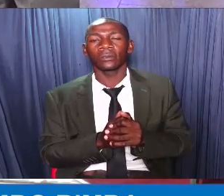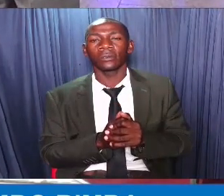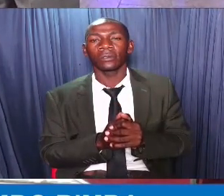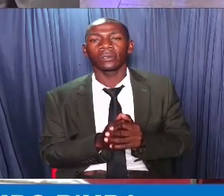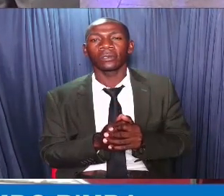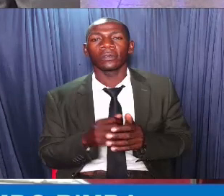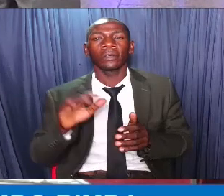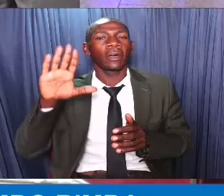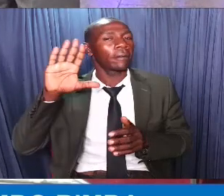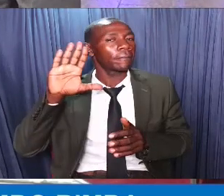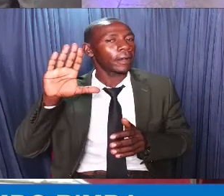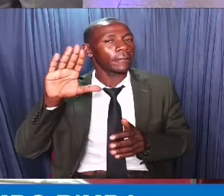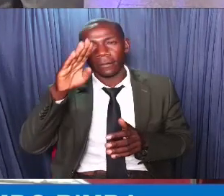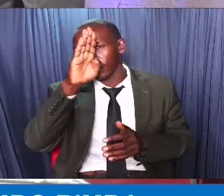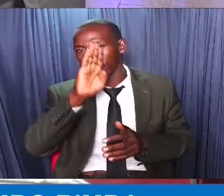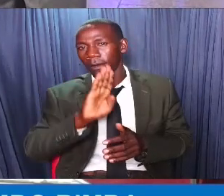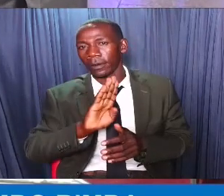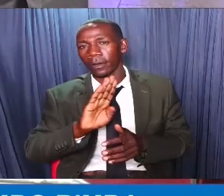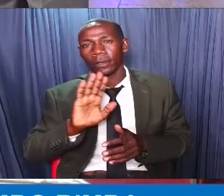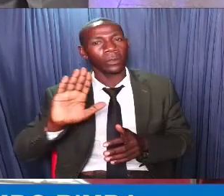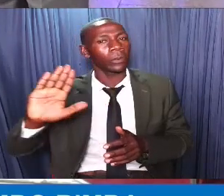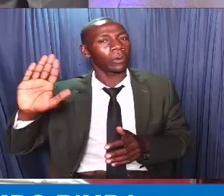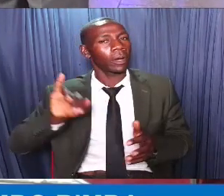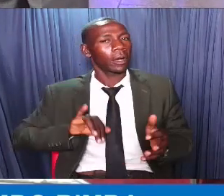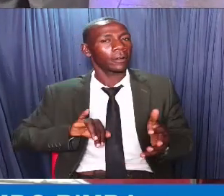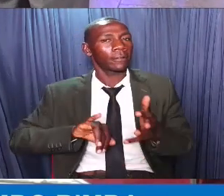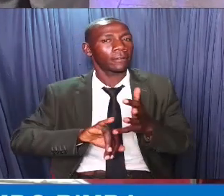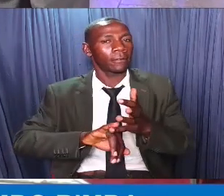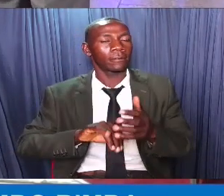Wa nne wa tano. The fifth one. Mkeo. Your wife.